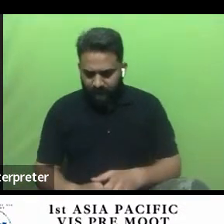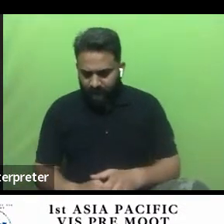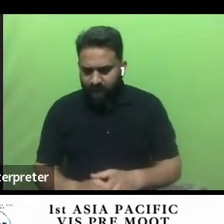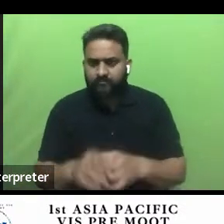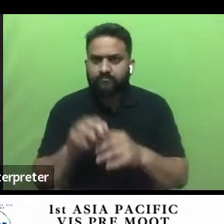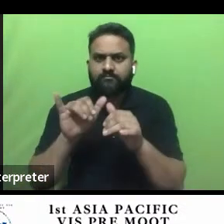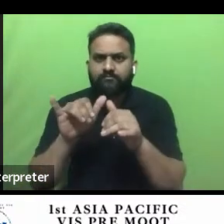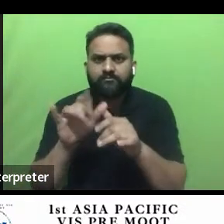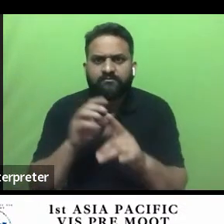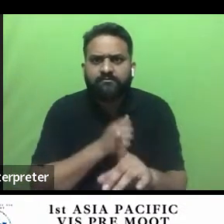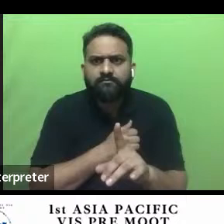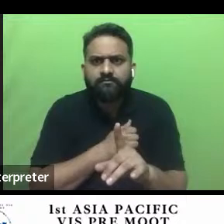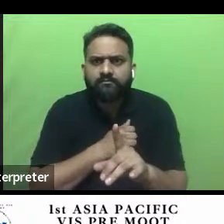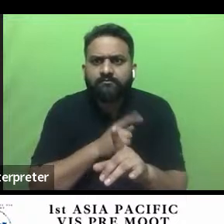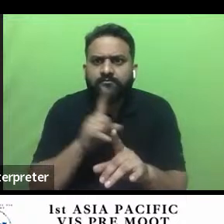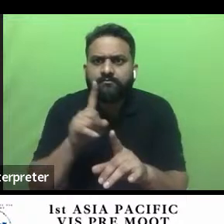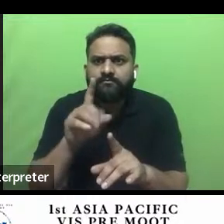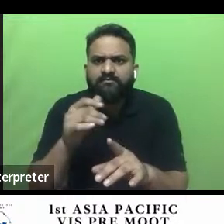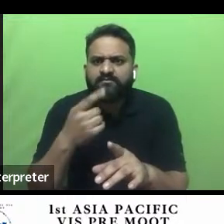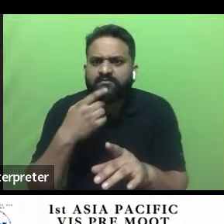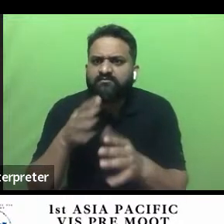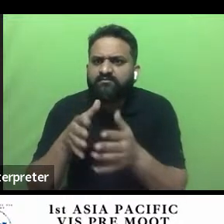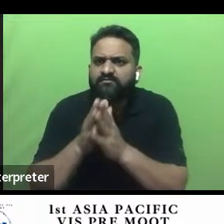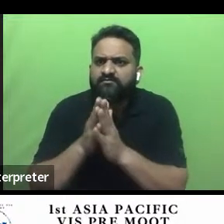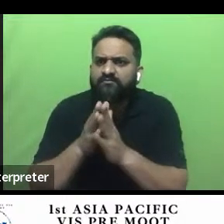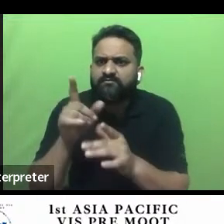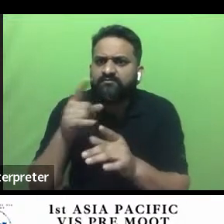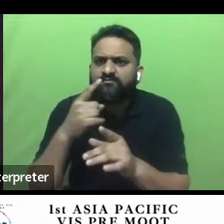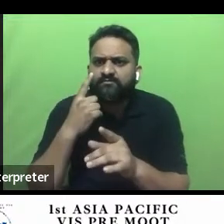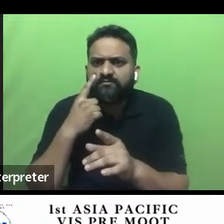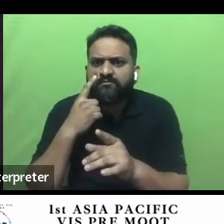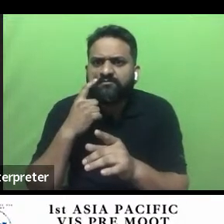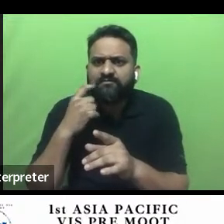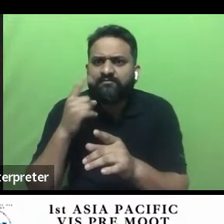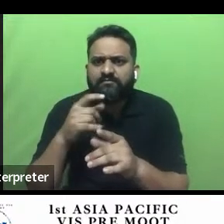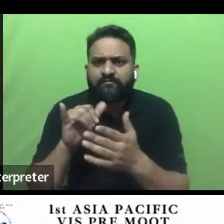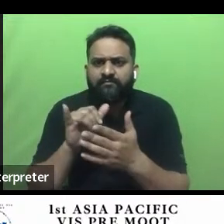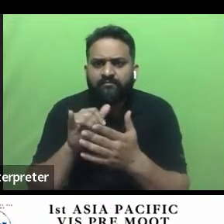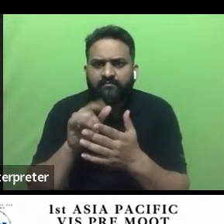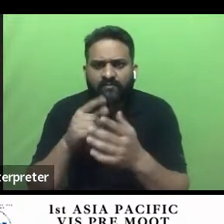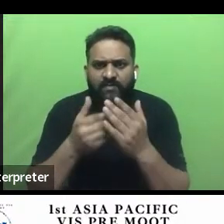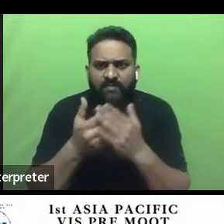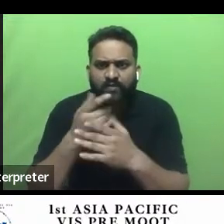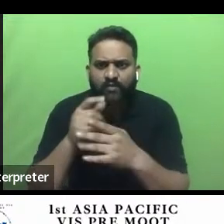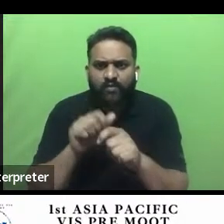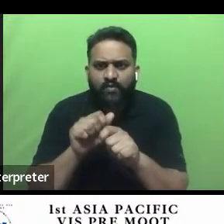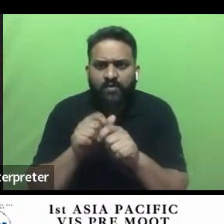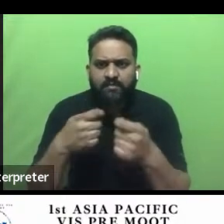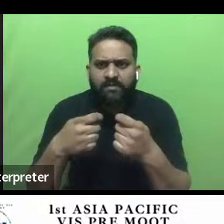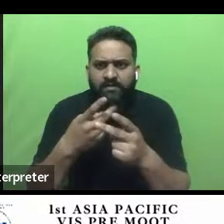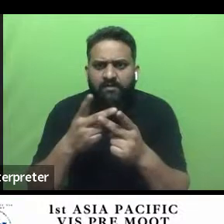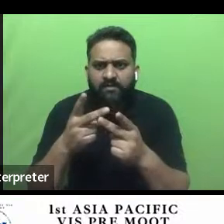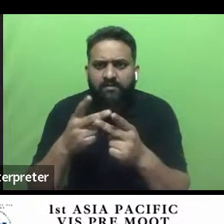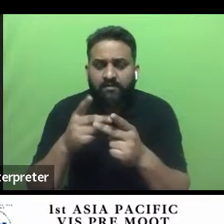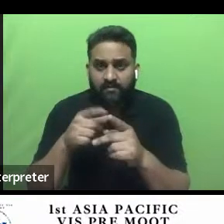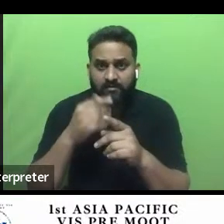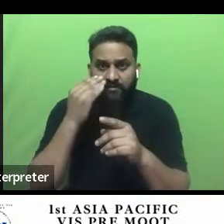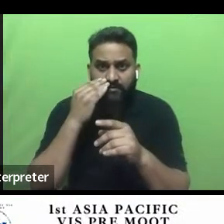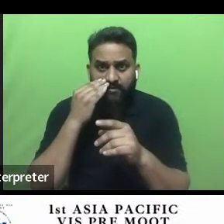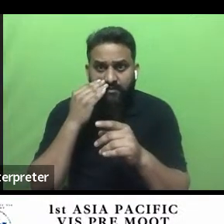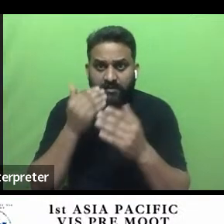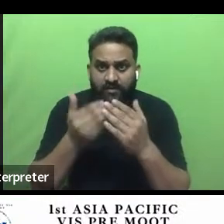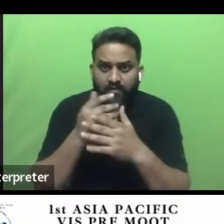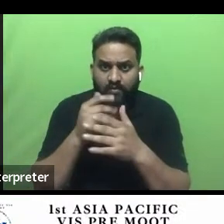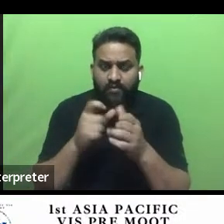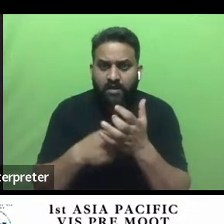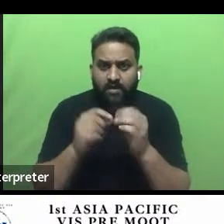yes, Madam Arbitrator. Yes, I would like you to, you have referred to the New York Convention and to the Danubian arbitration law, I